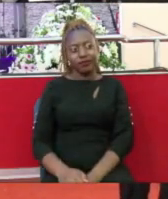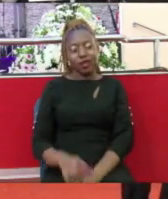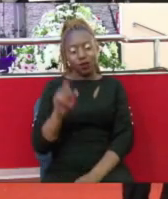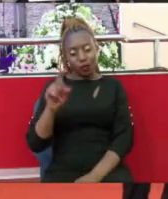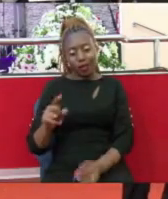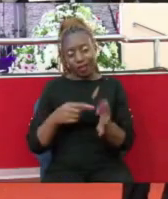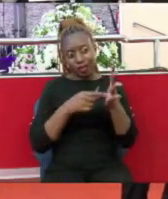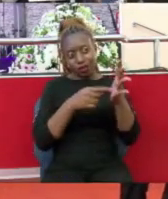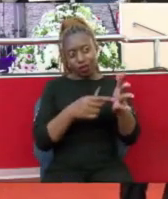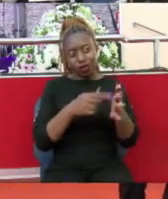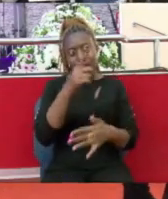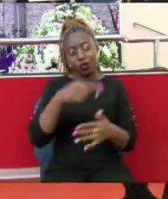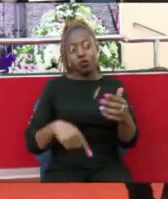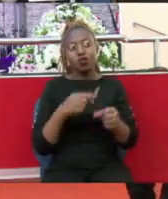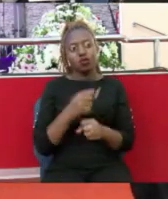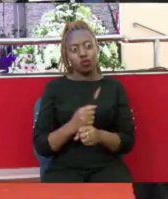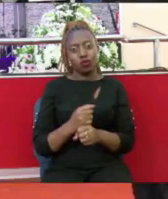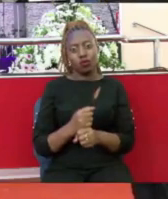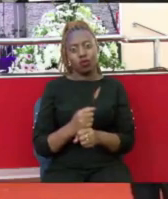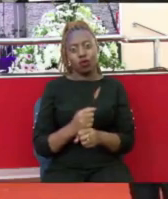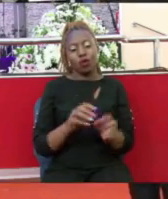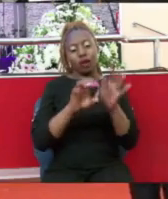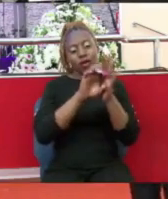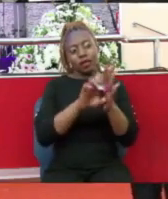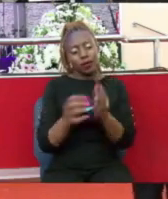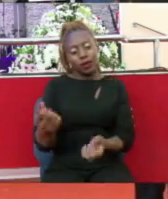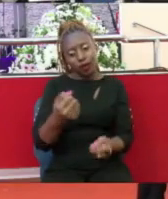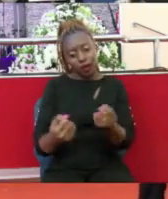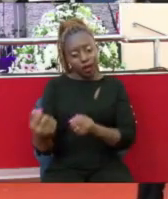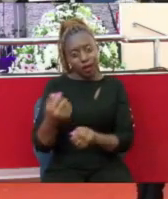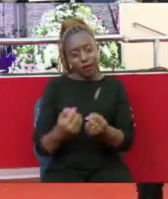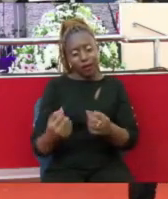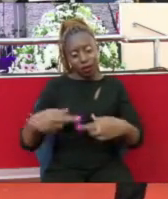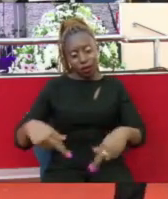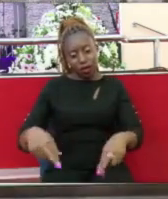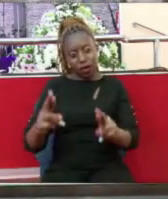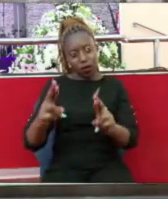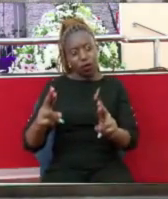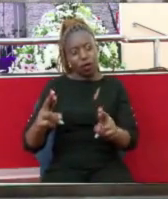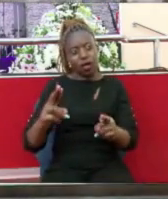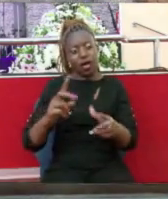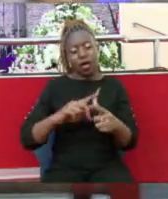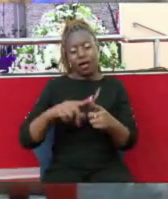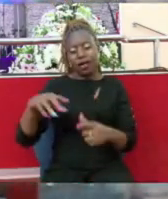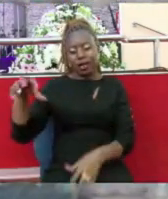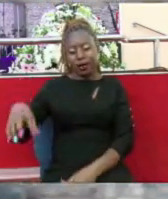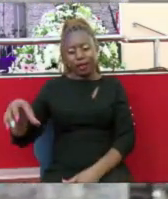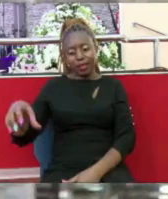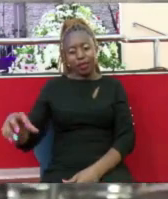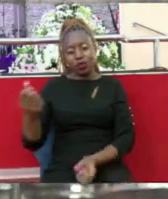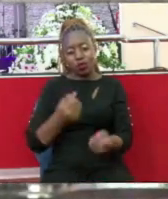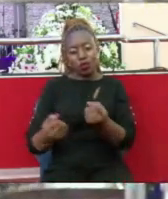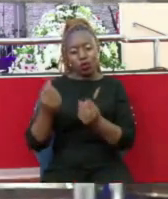You are driving on the road. Unaendesha gari pale barabara. And the matatu man wants to make your day a bad day. Na wewe dereva matatu anataka